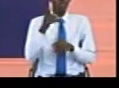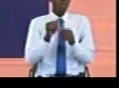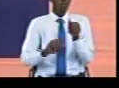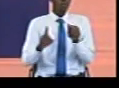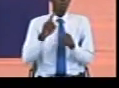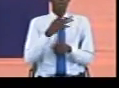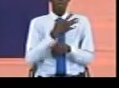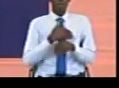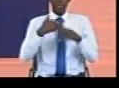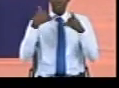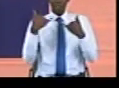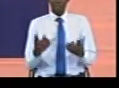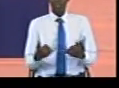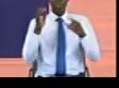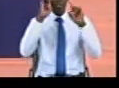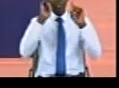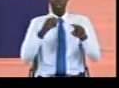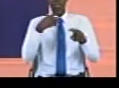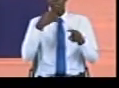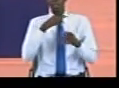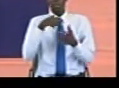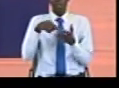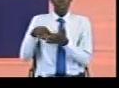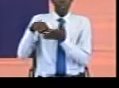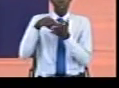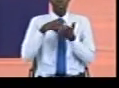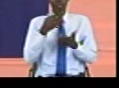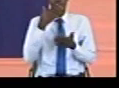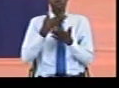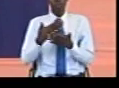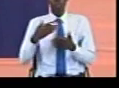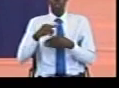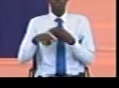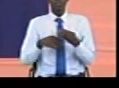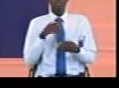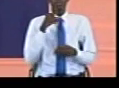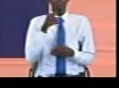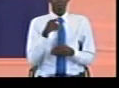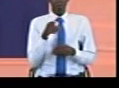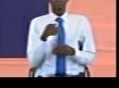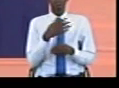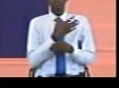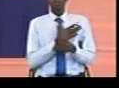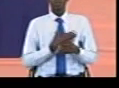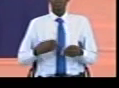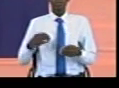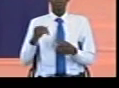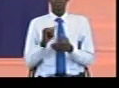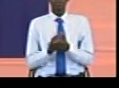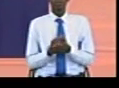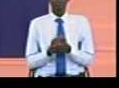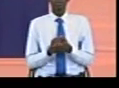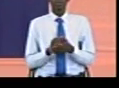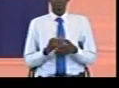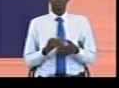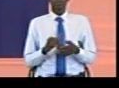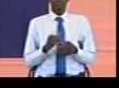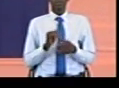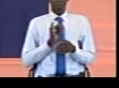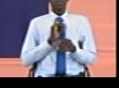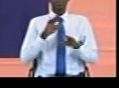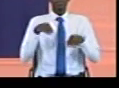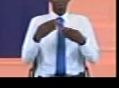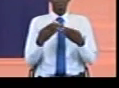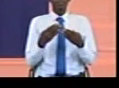can say this about you. Verse 14, I have given him, I have given her the word of